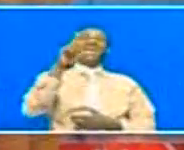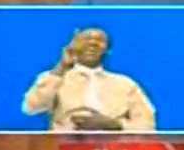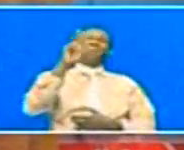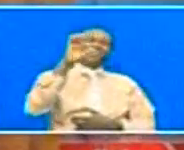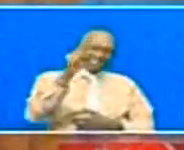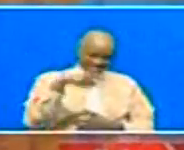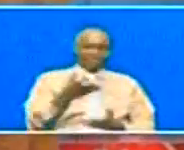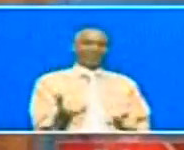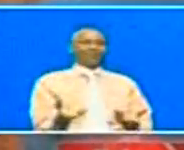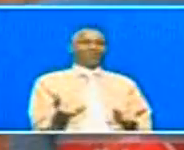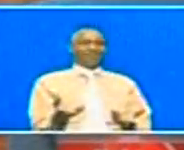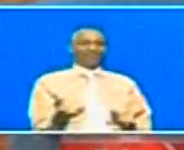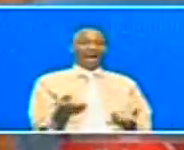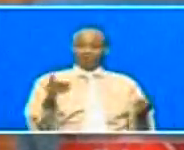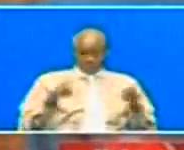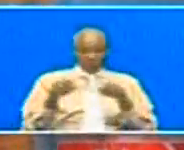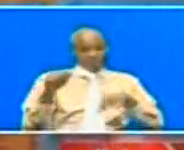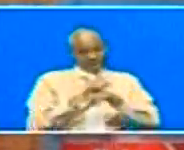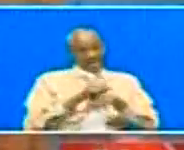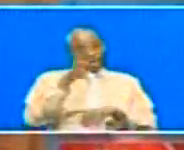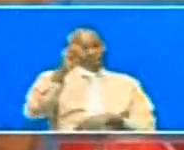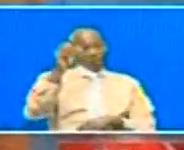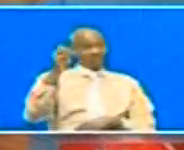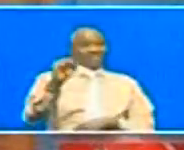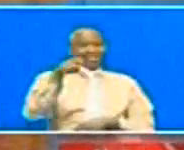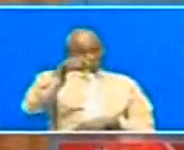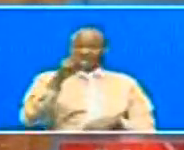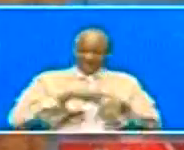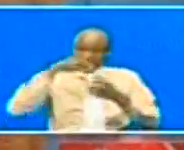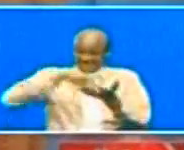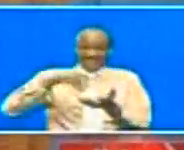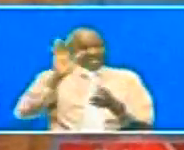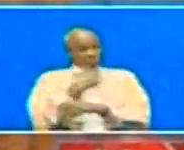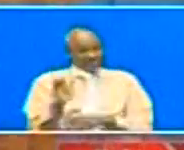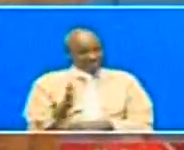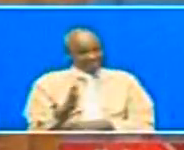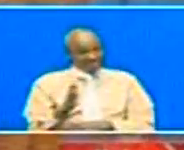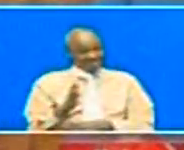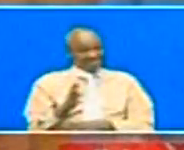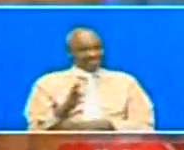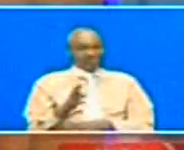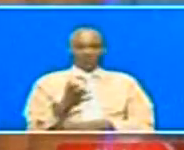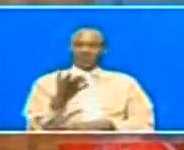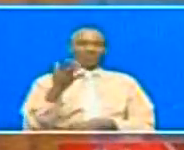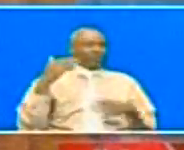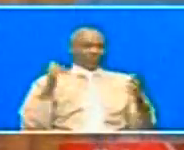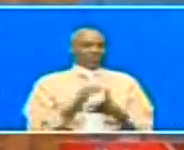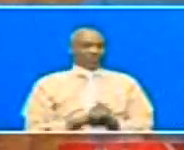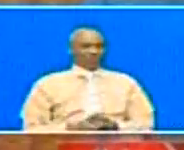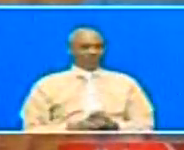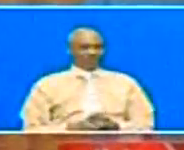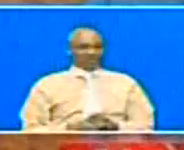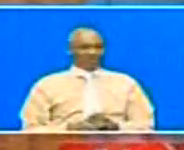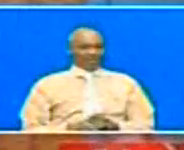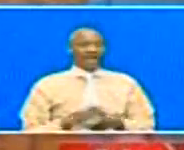Himself. Yeah, but Black Moses walks in on stage. Oh. Are you serious? Those